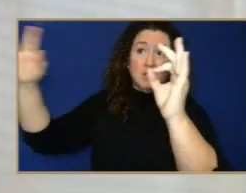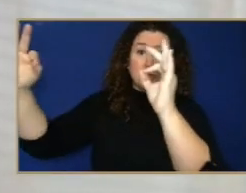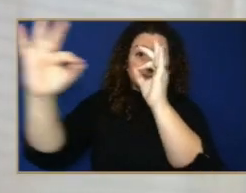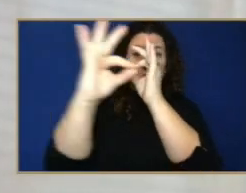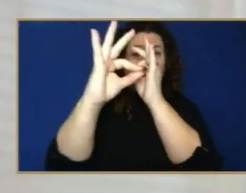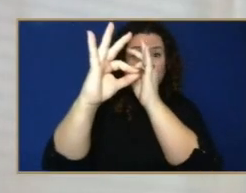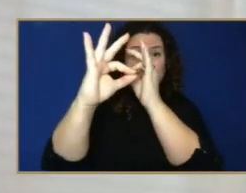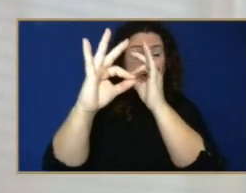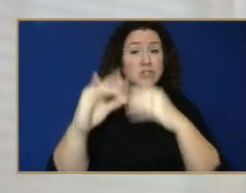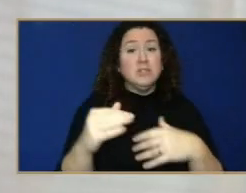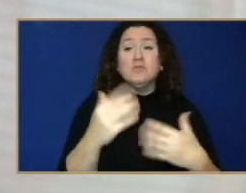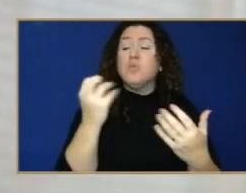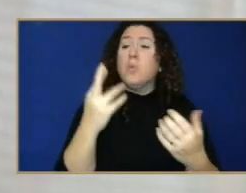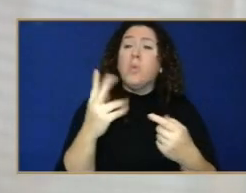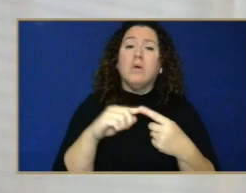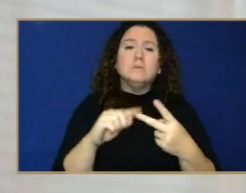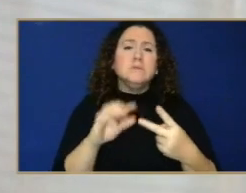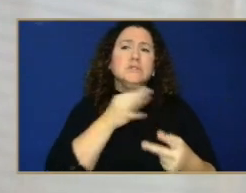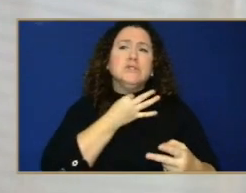visit